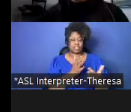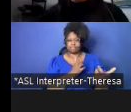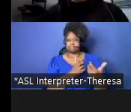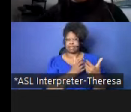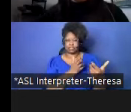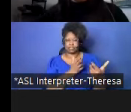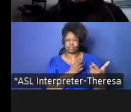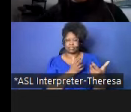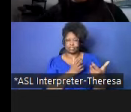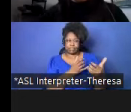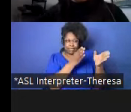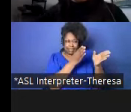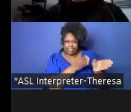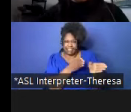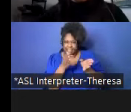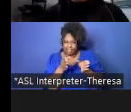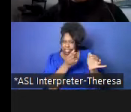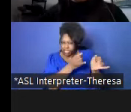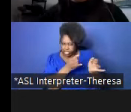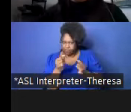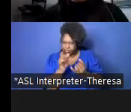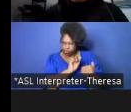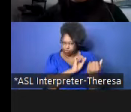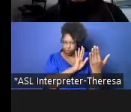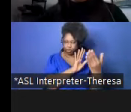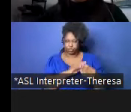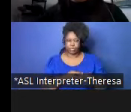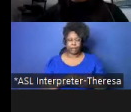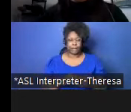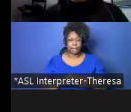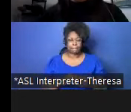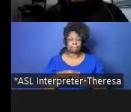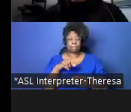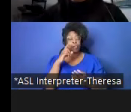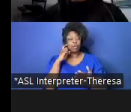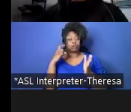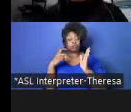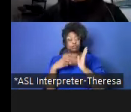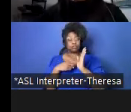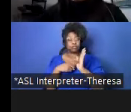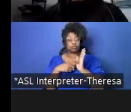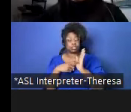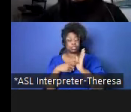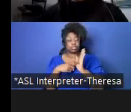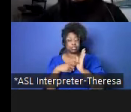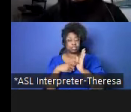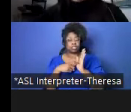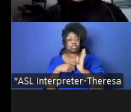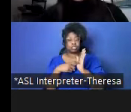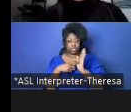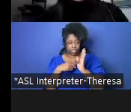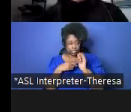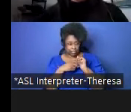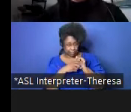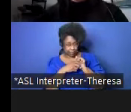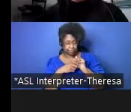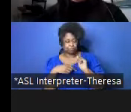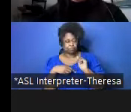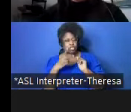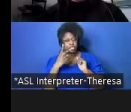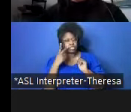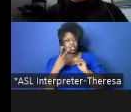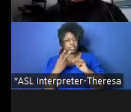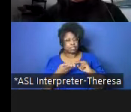types of approaches. You'll notice here that that there is an increase in